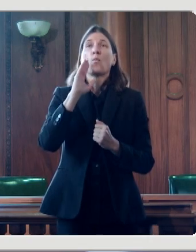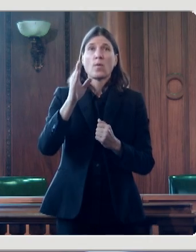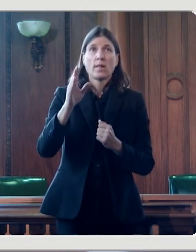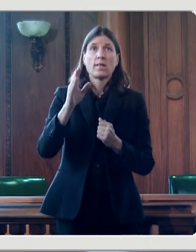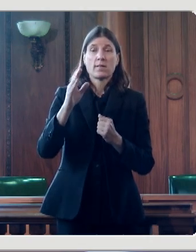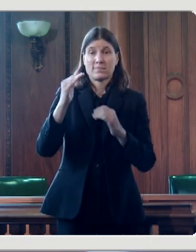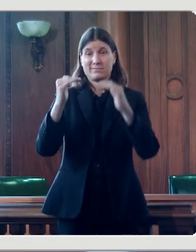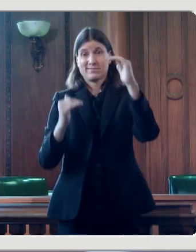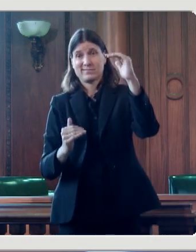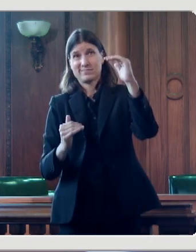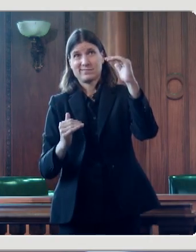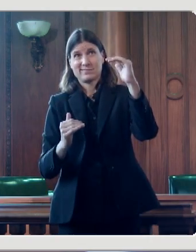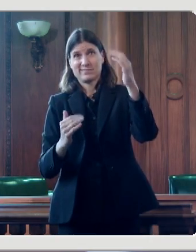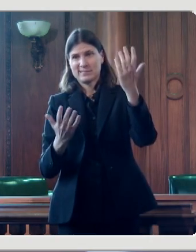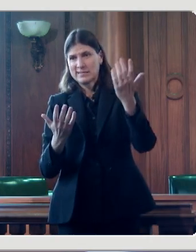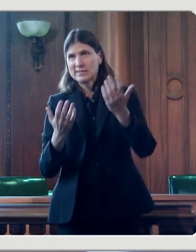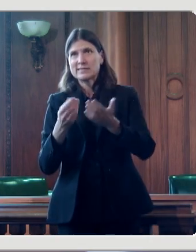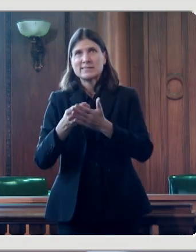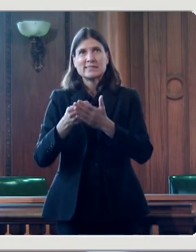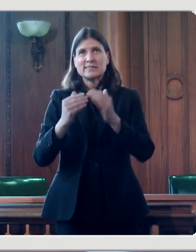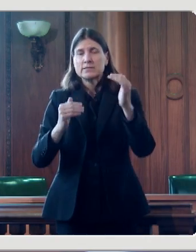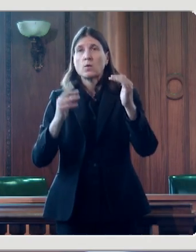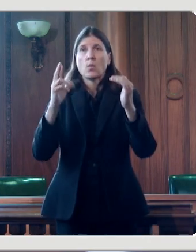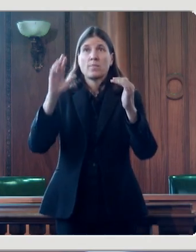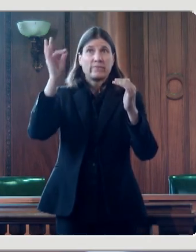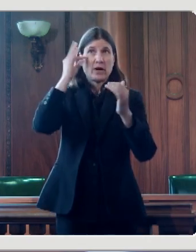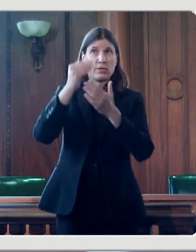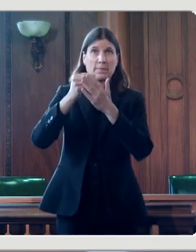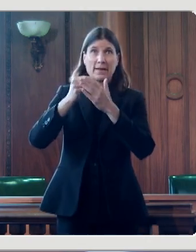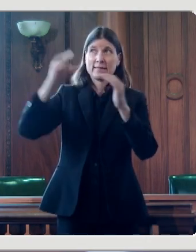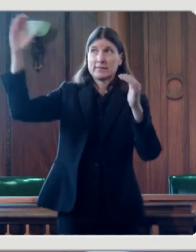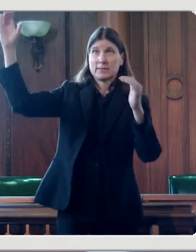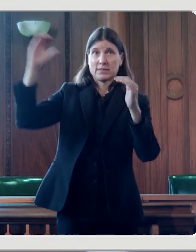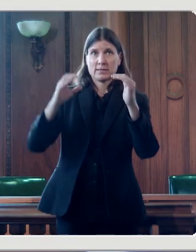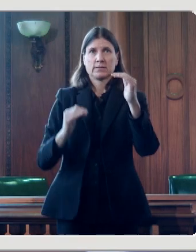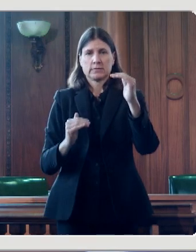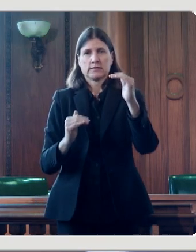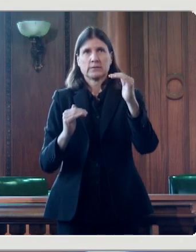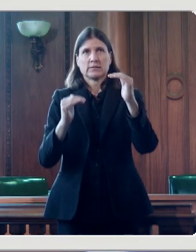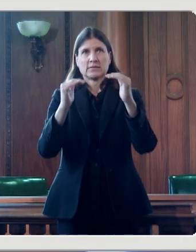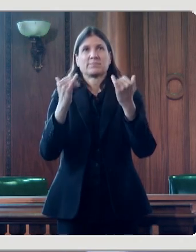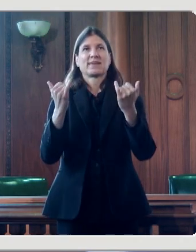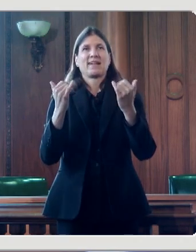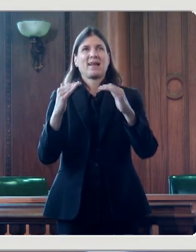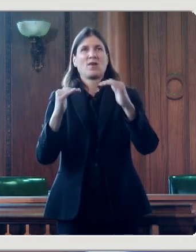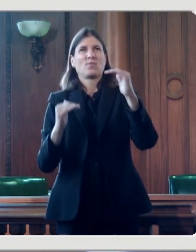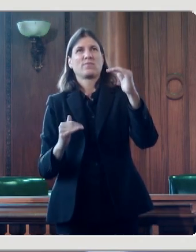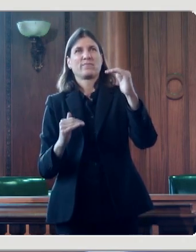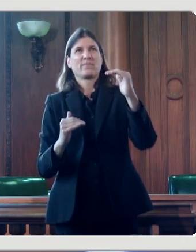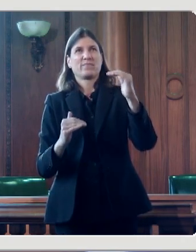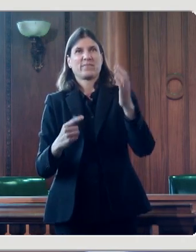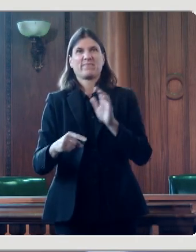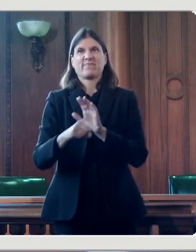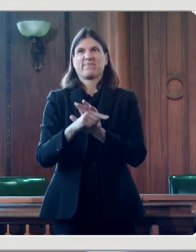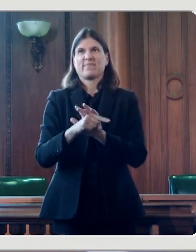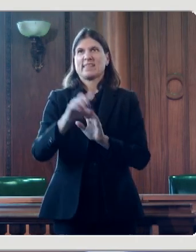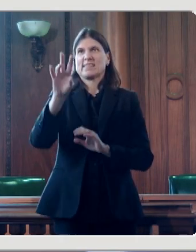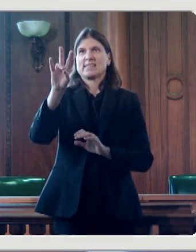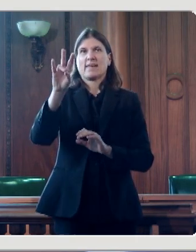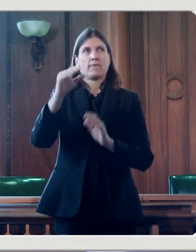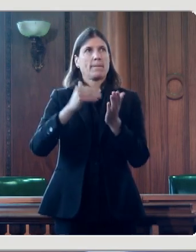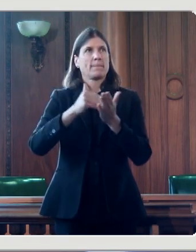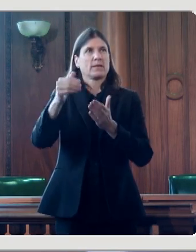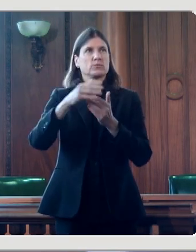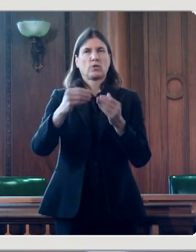make sure our residents and business community have what they need, as we've done with other natural man-made disasters. TJ's been very,